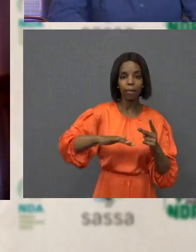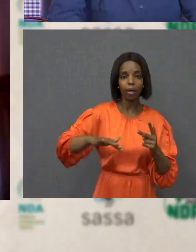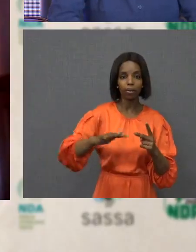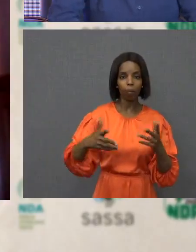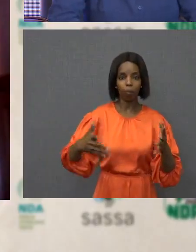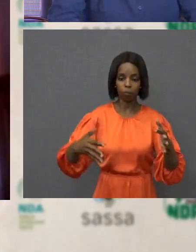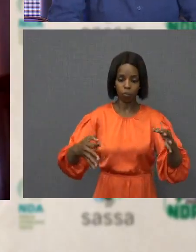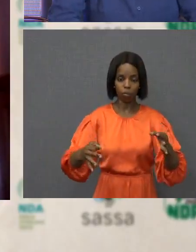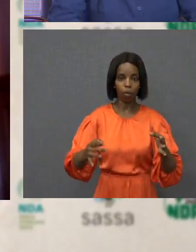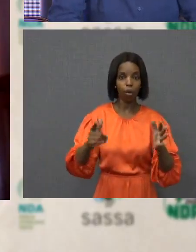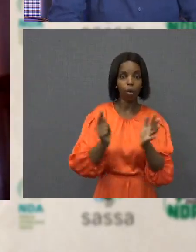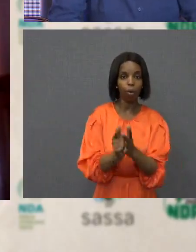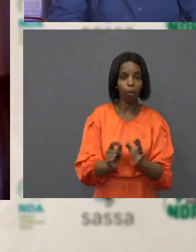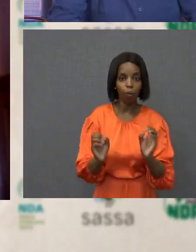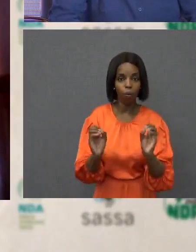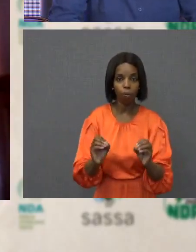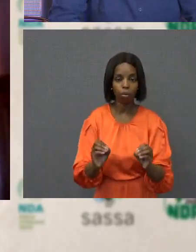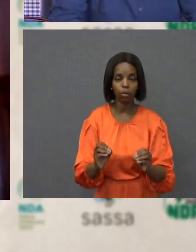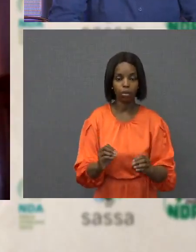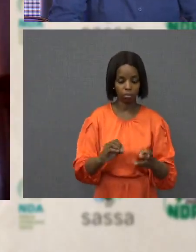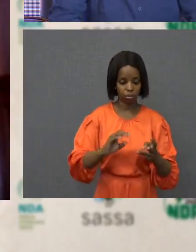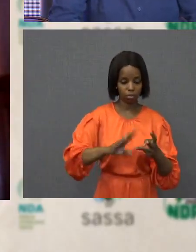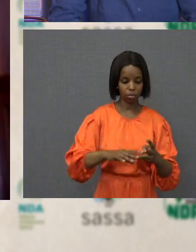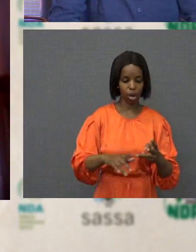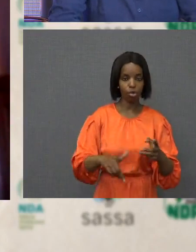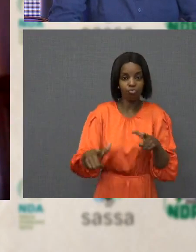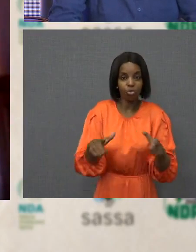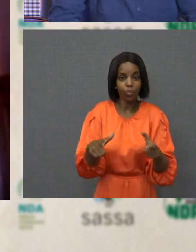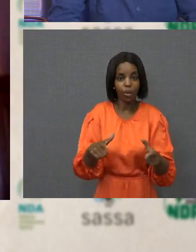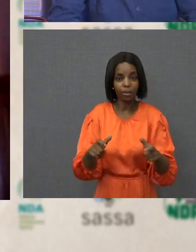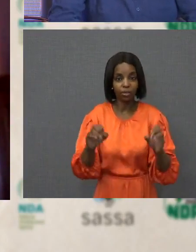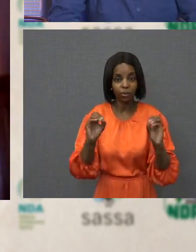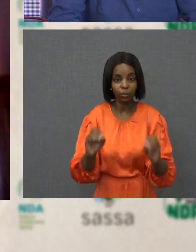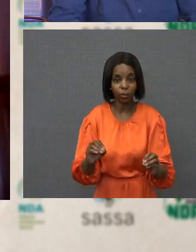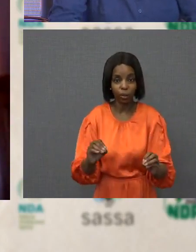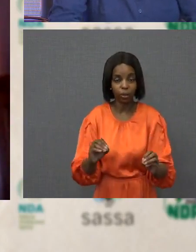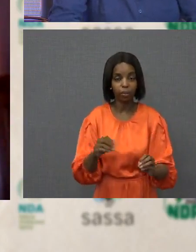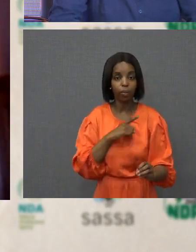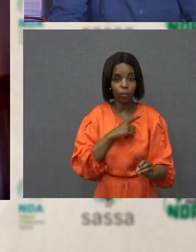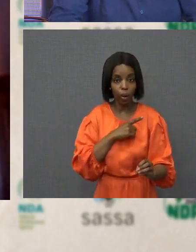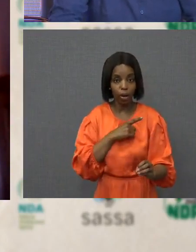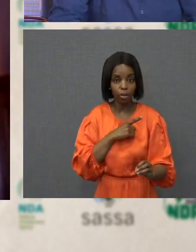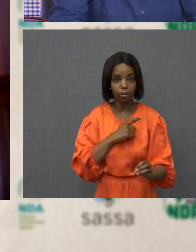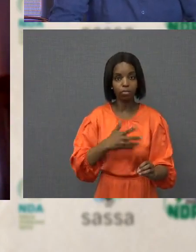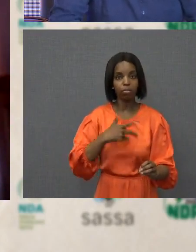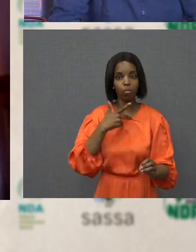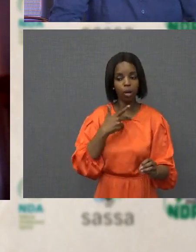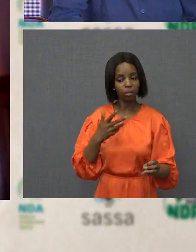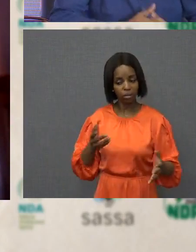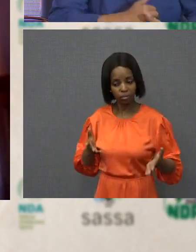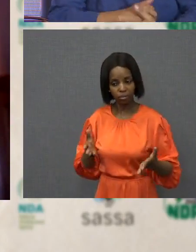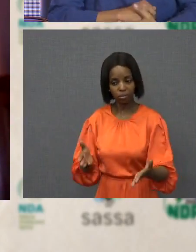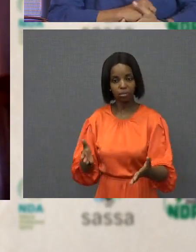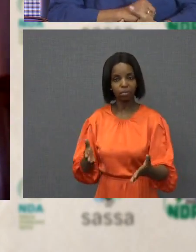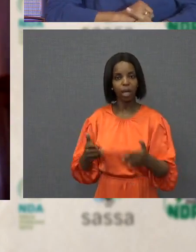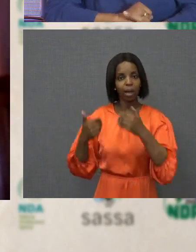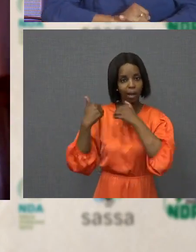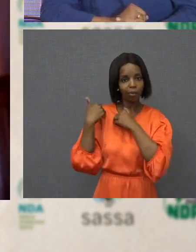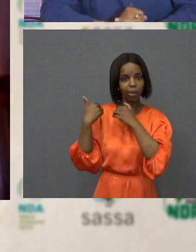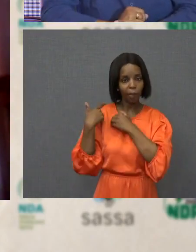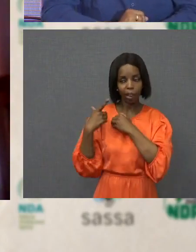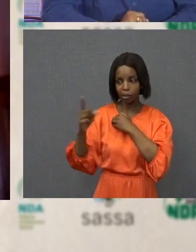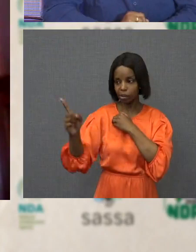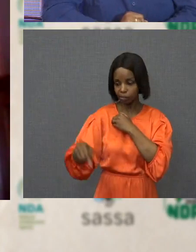The reason why there are regulations, it's actually to drive this vehicle of